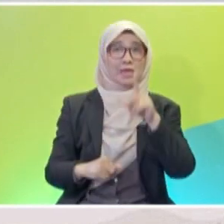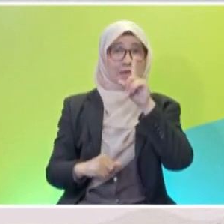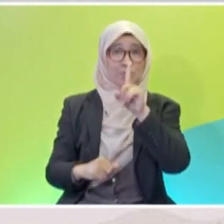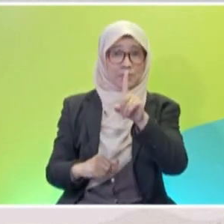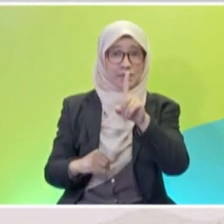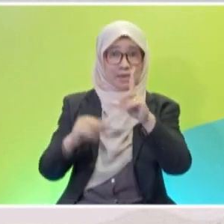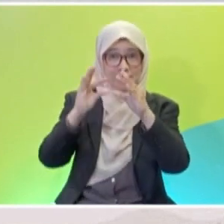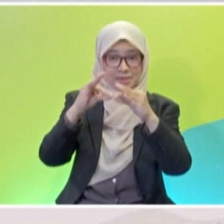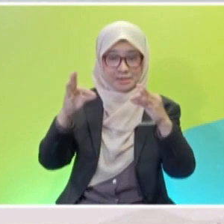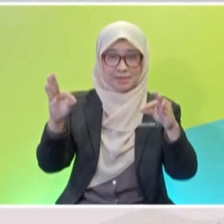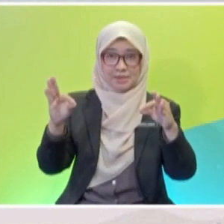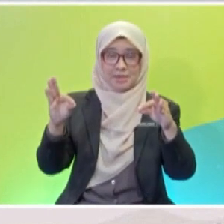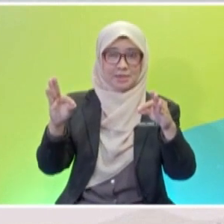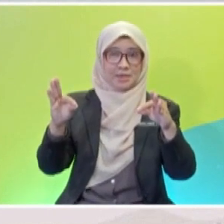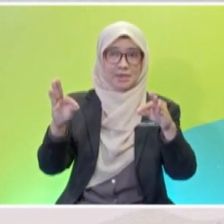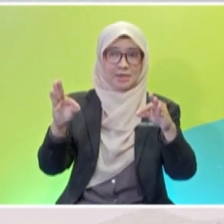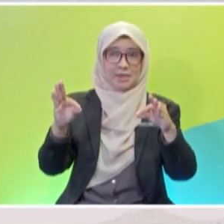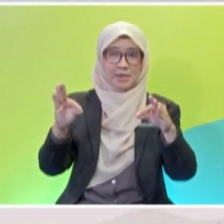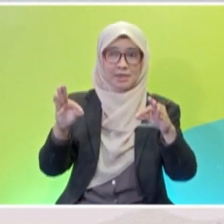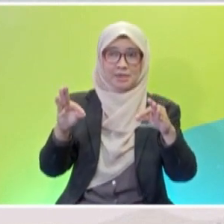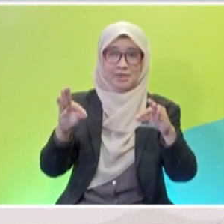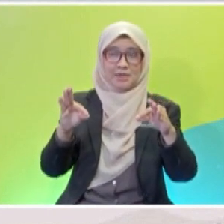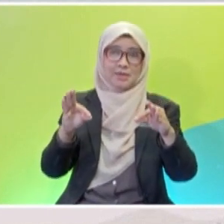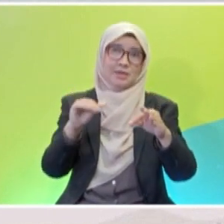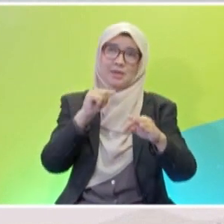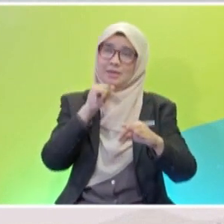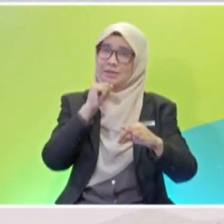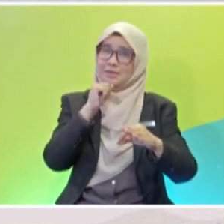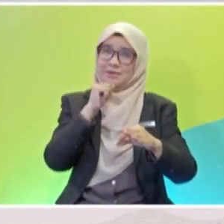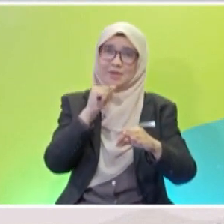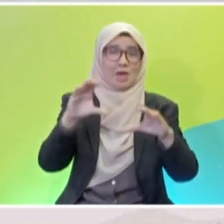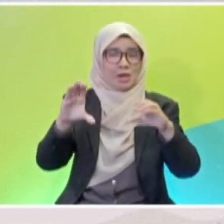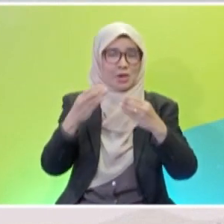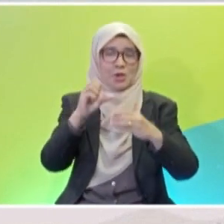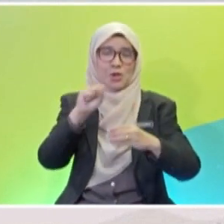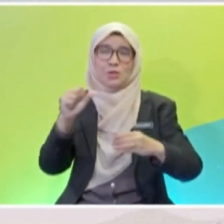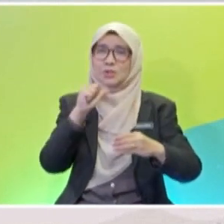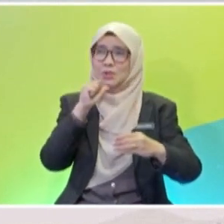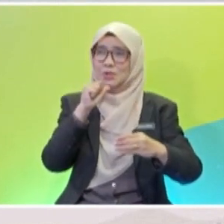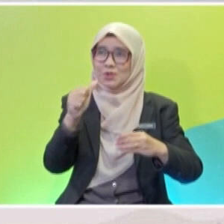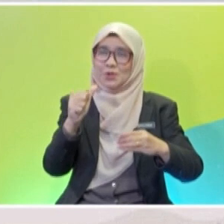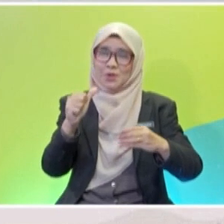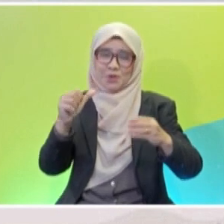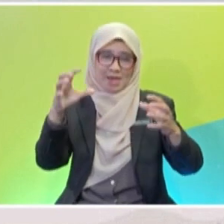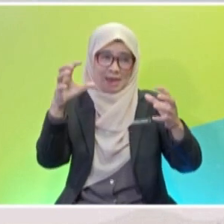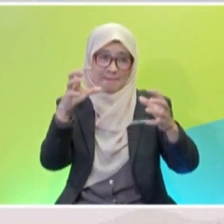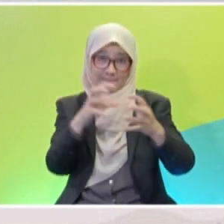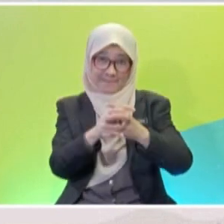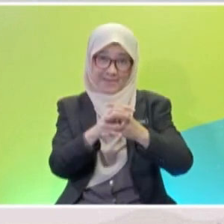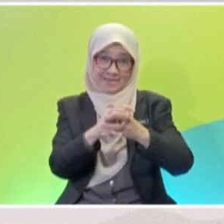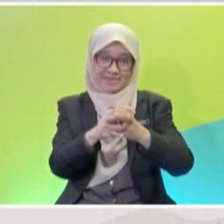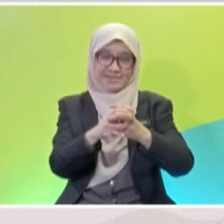sentence does not really correlate or doesn't really match to the text. Okay,